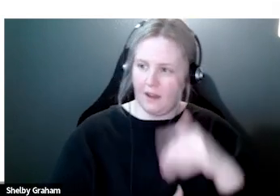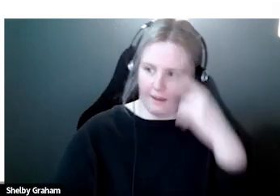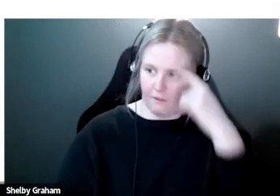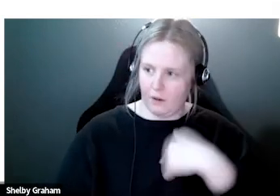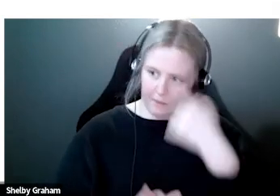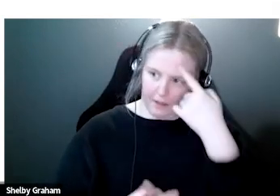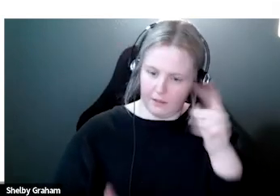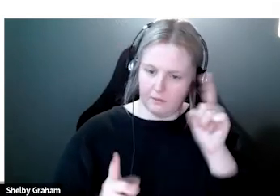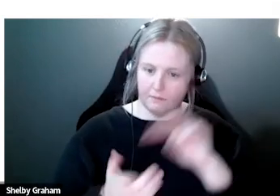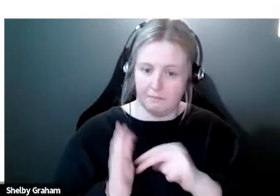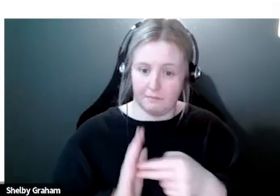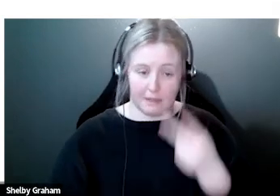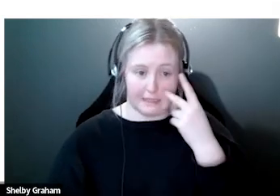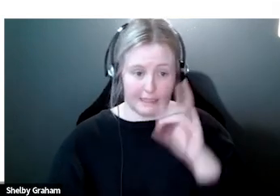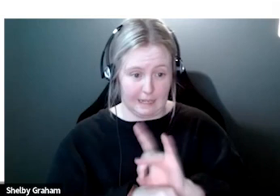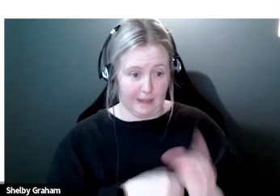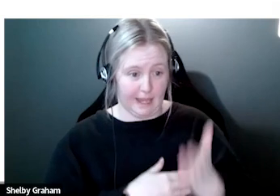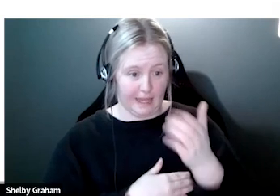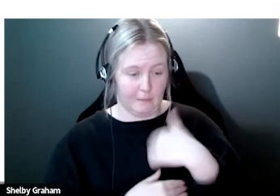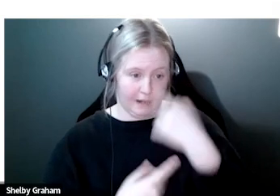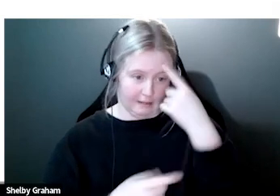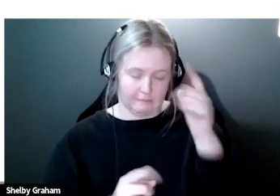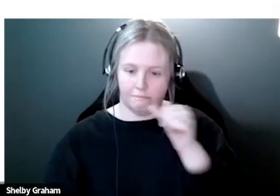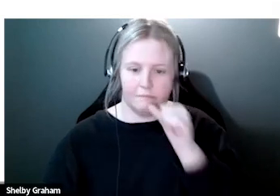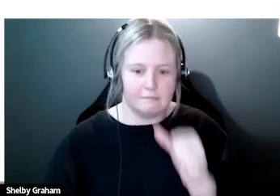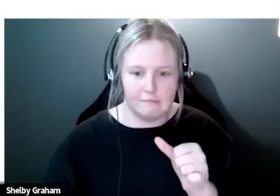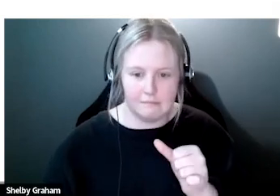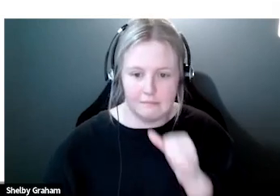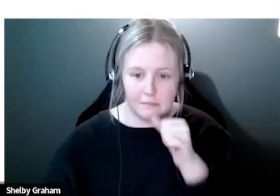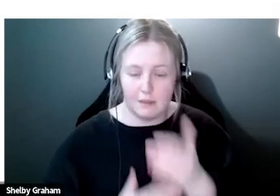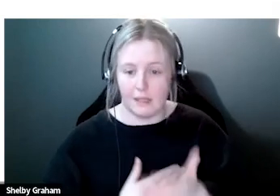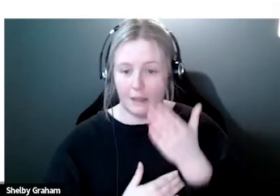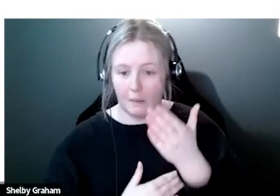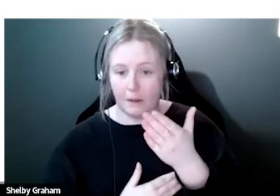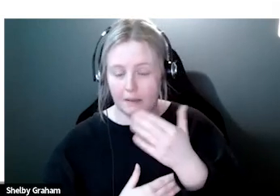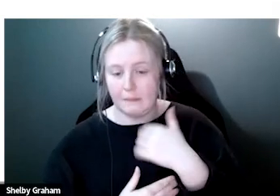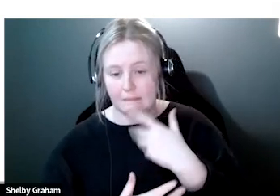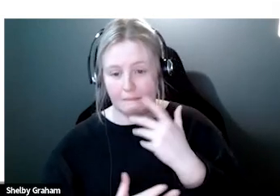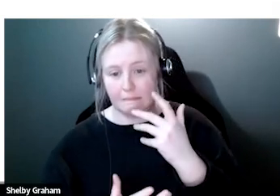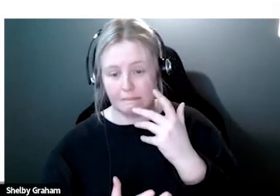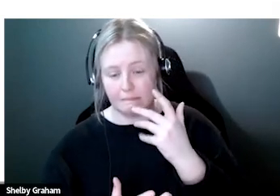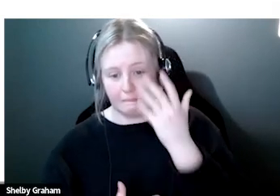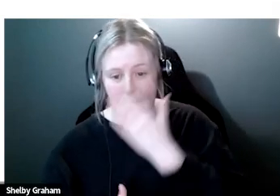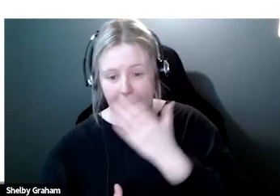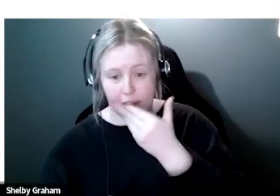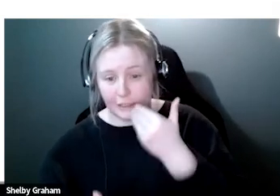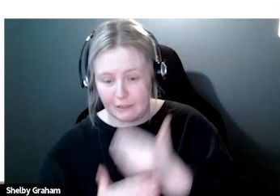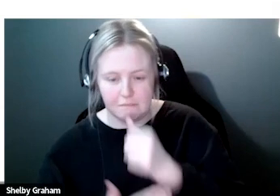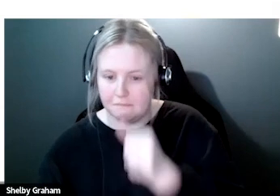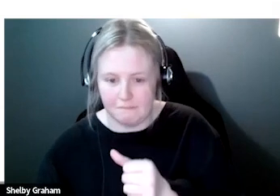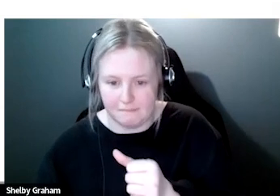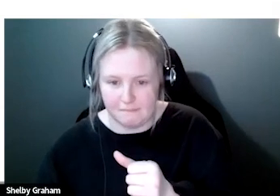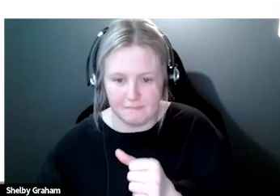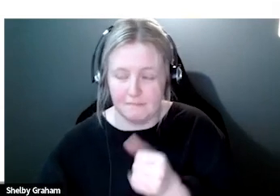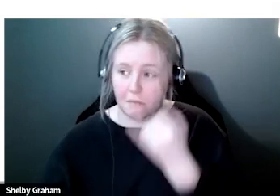you're going to see me shine, okay? I'm going to look a little haggard, okay, my friends? It's going to be a little rough. If I can